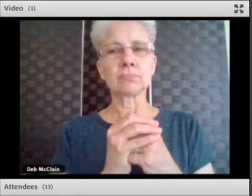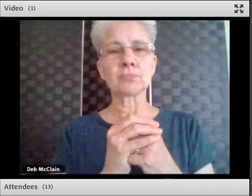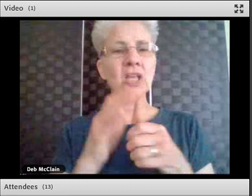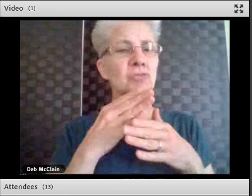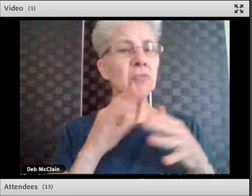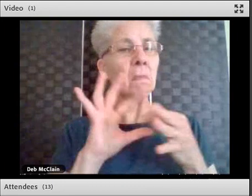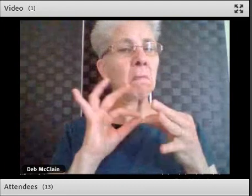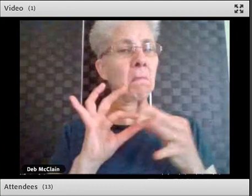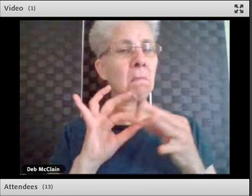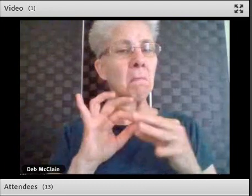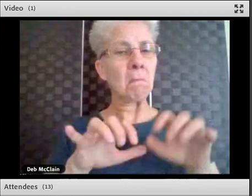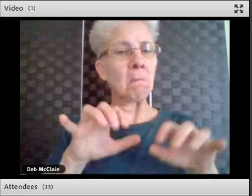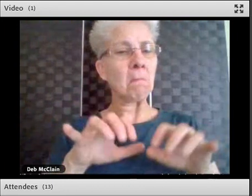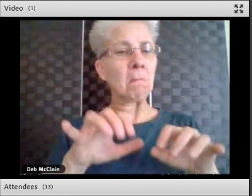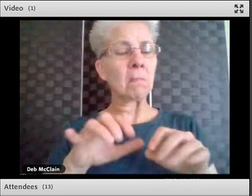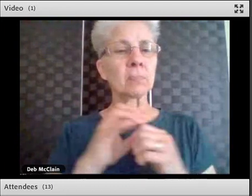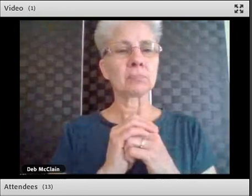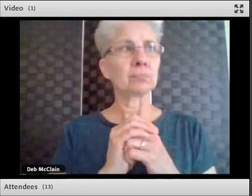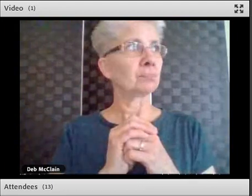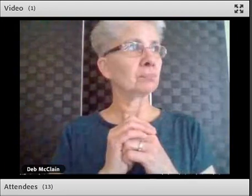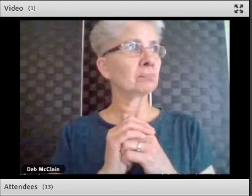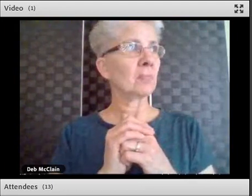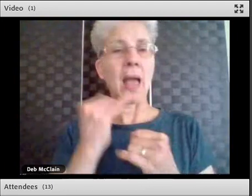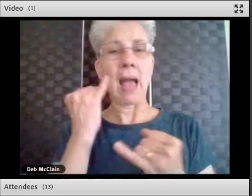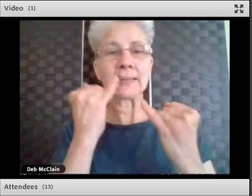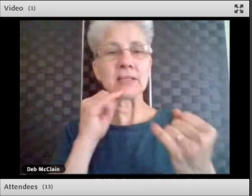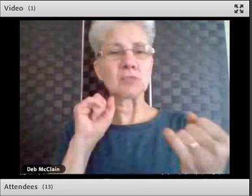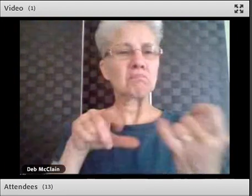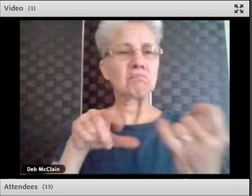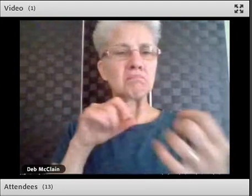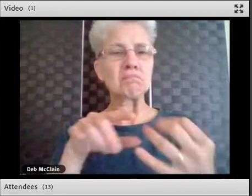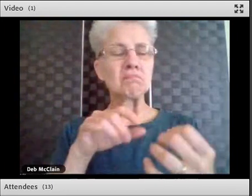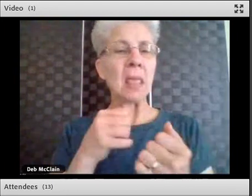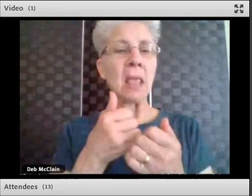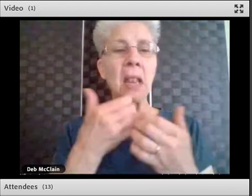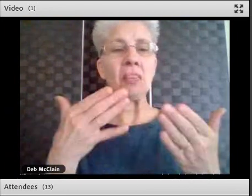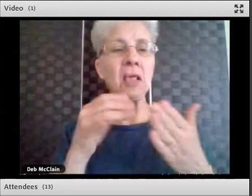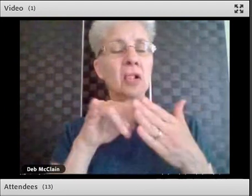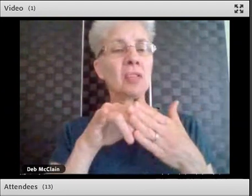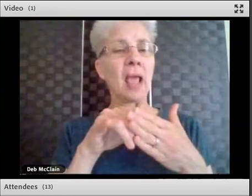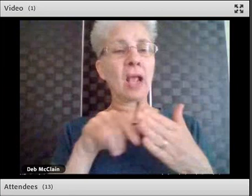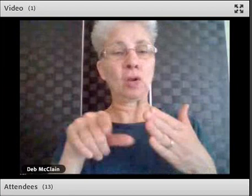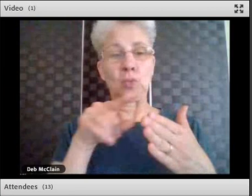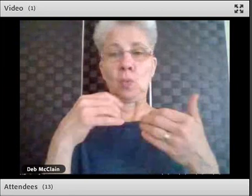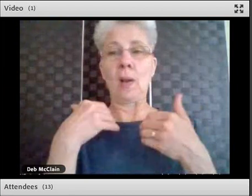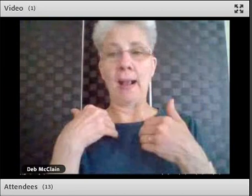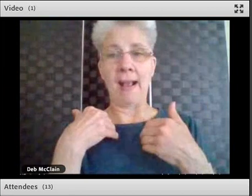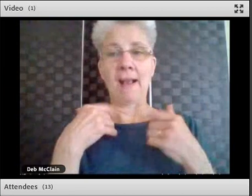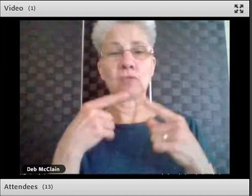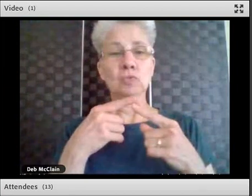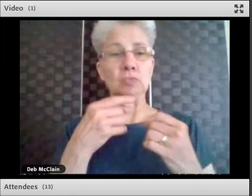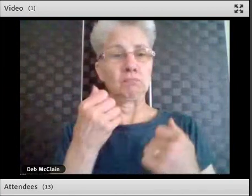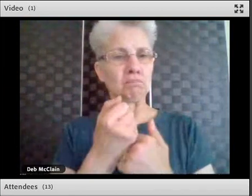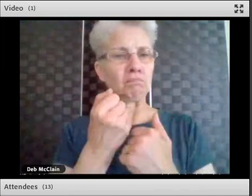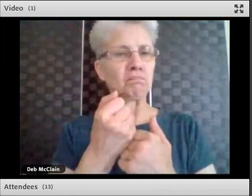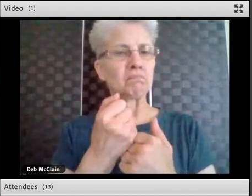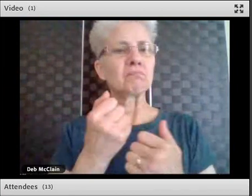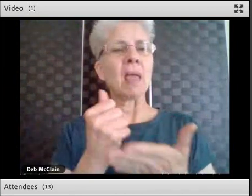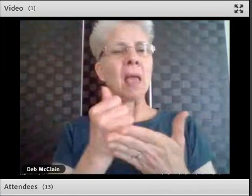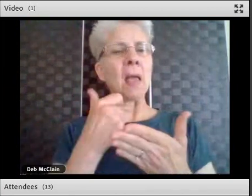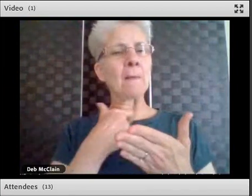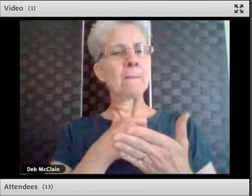share commentary, bounce ideas off of us. Anything that you have to contribute that would help